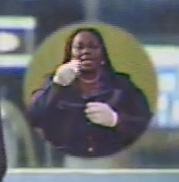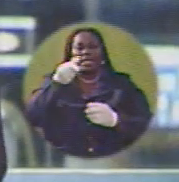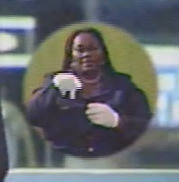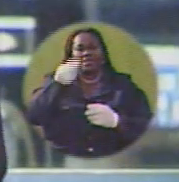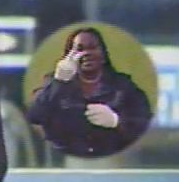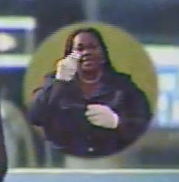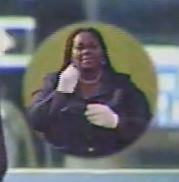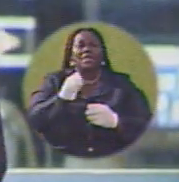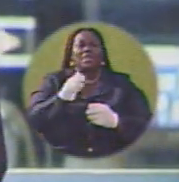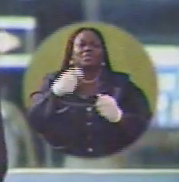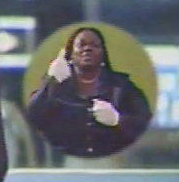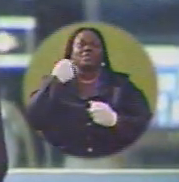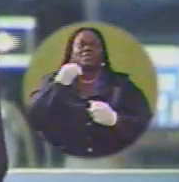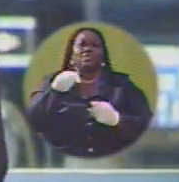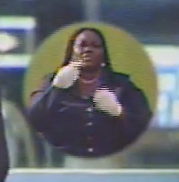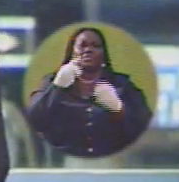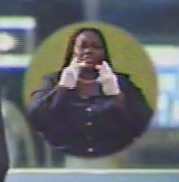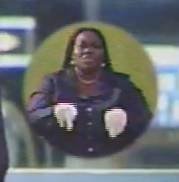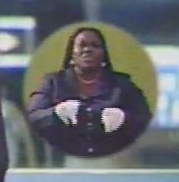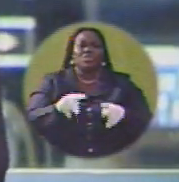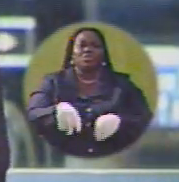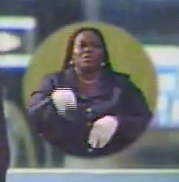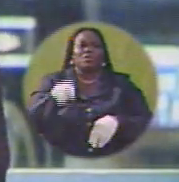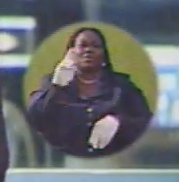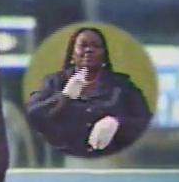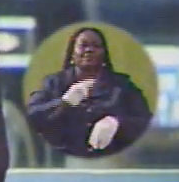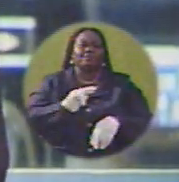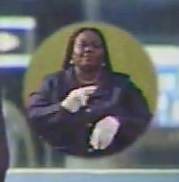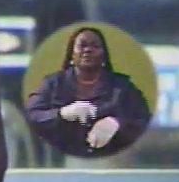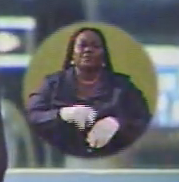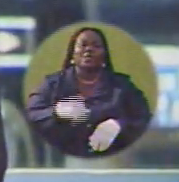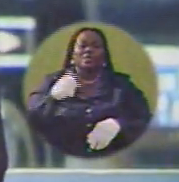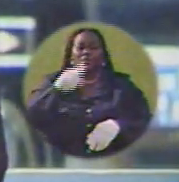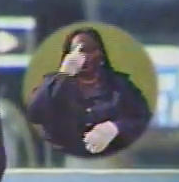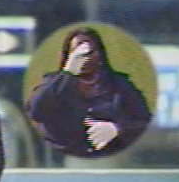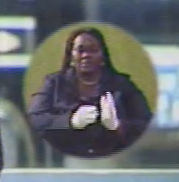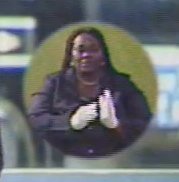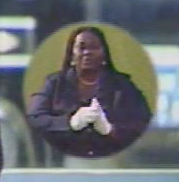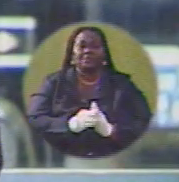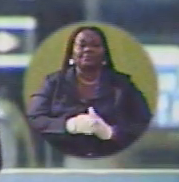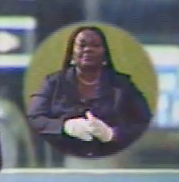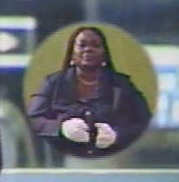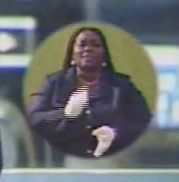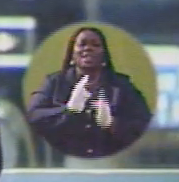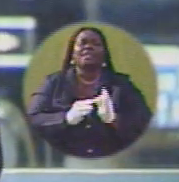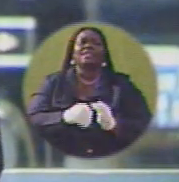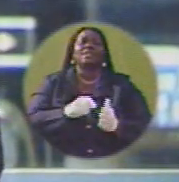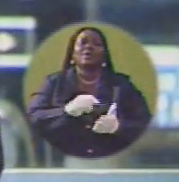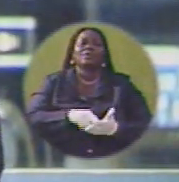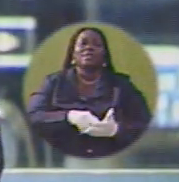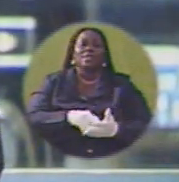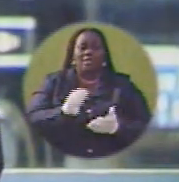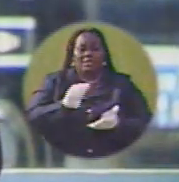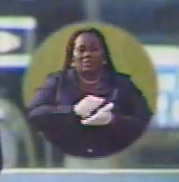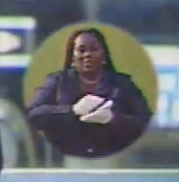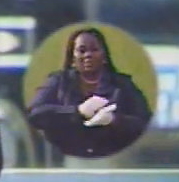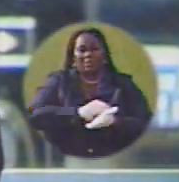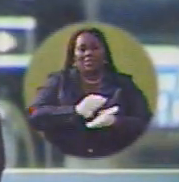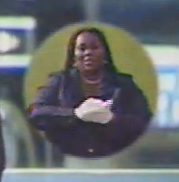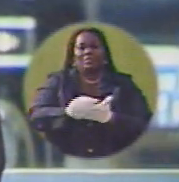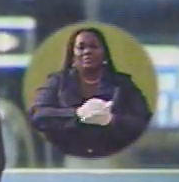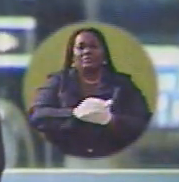Foundation to G. Marie. In other court news, a decision has been handed down in the